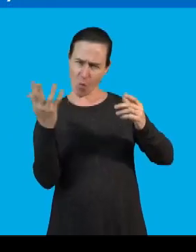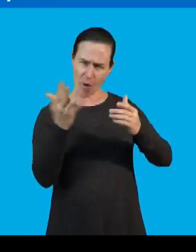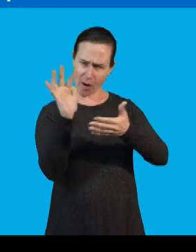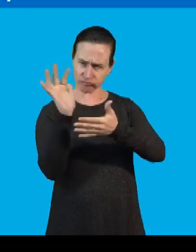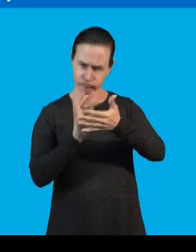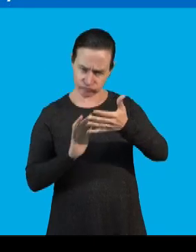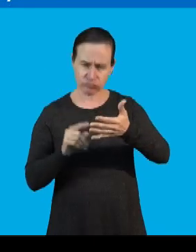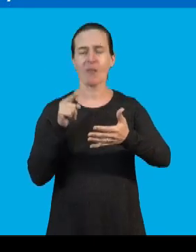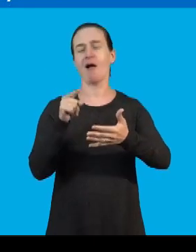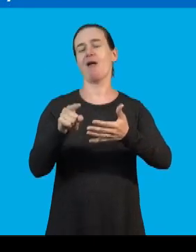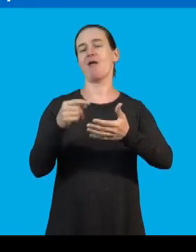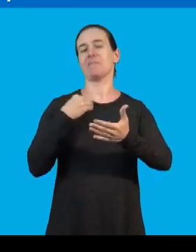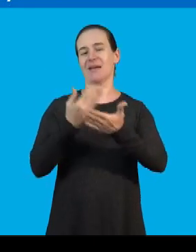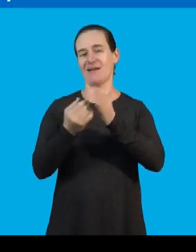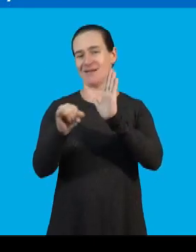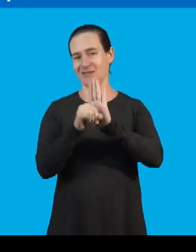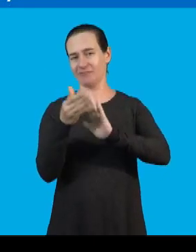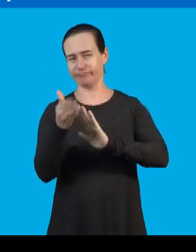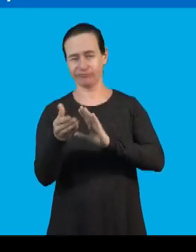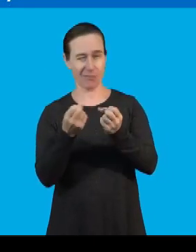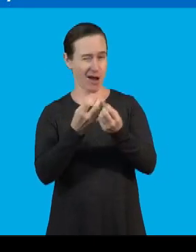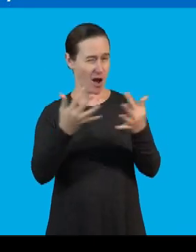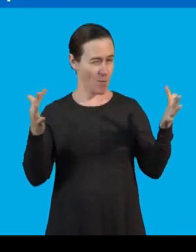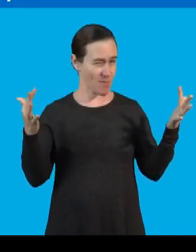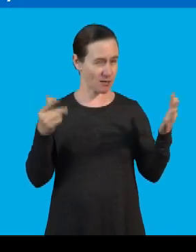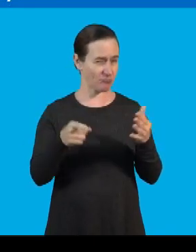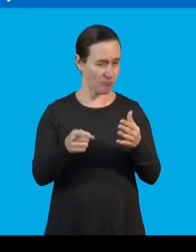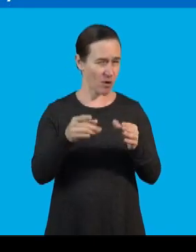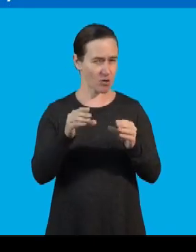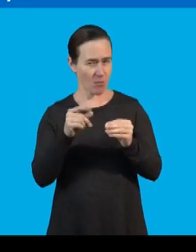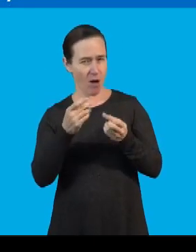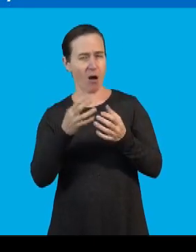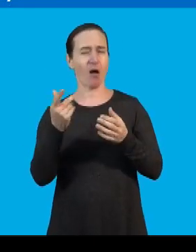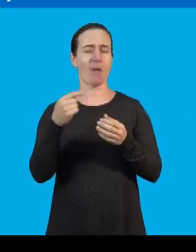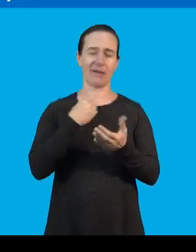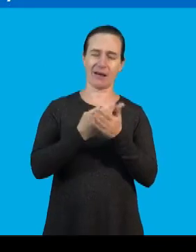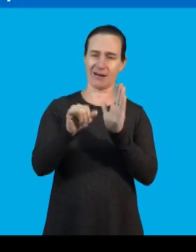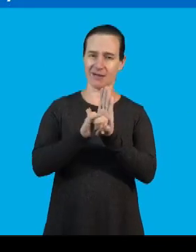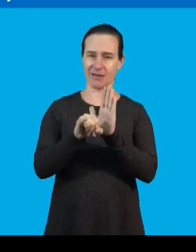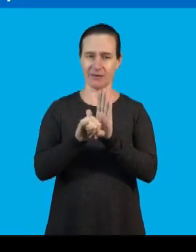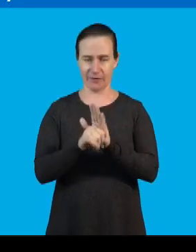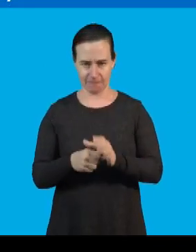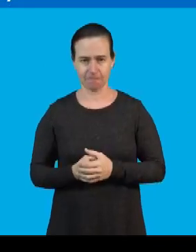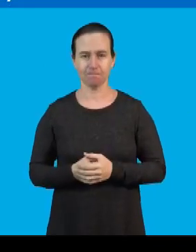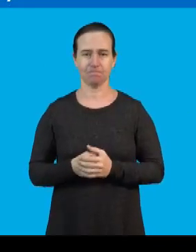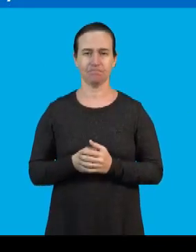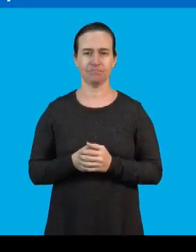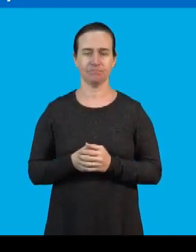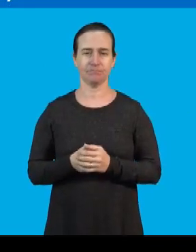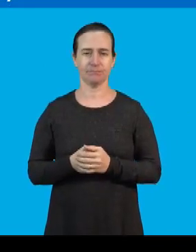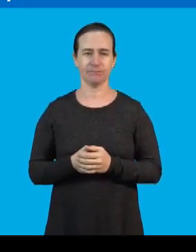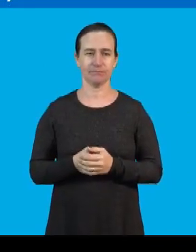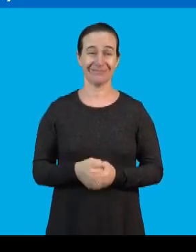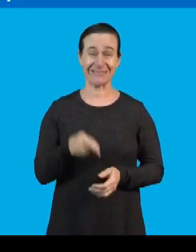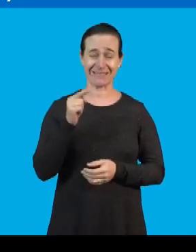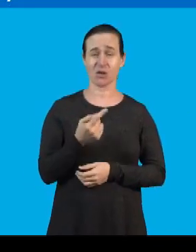care and look at adoption. So if we find that in the text, you'll find it, there we go, how much children are adopted,